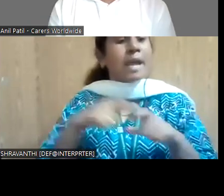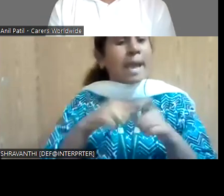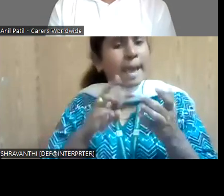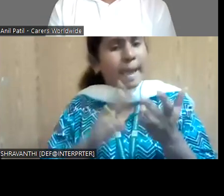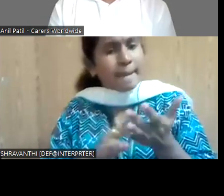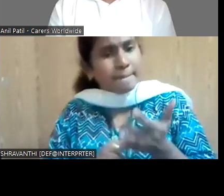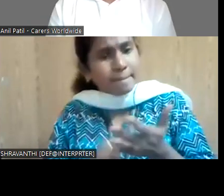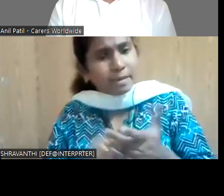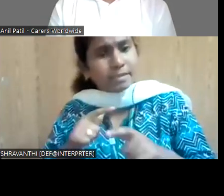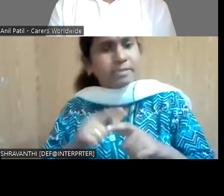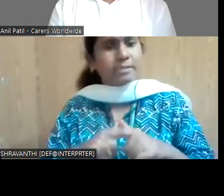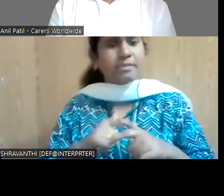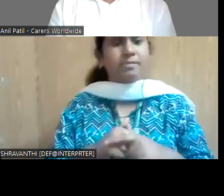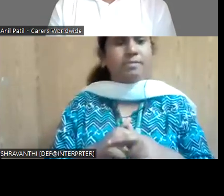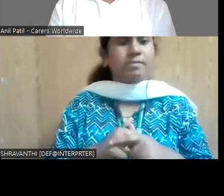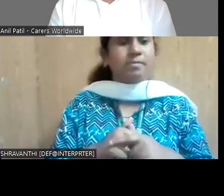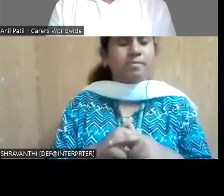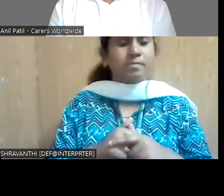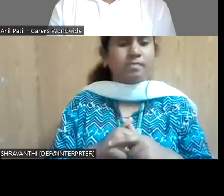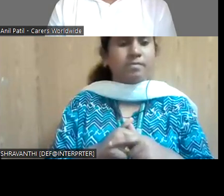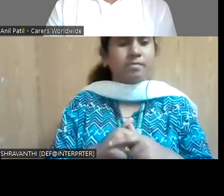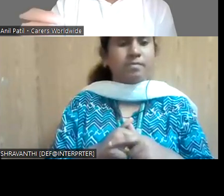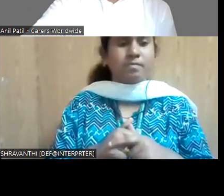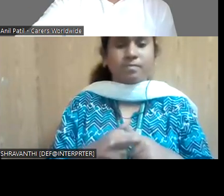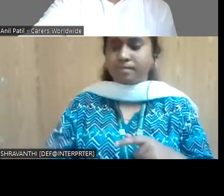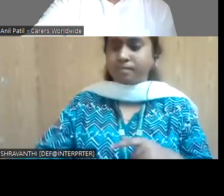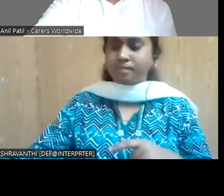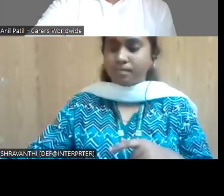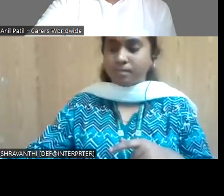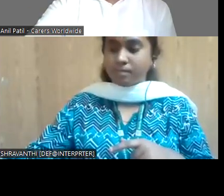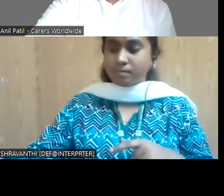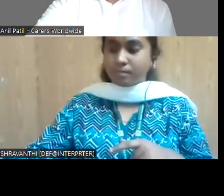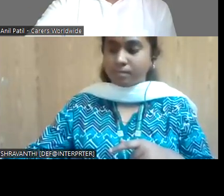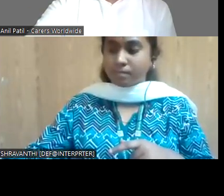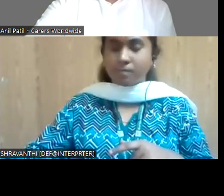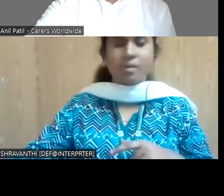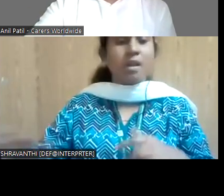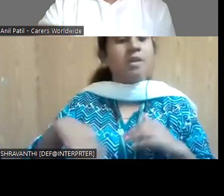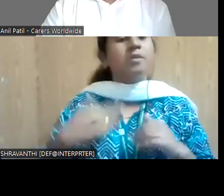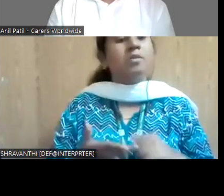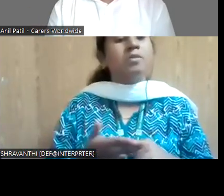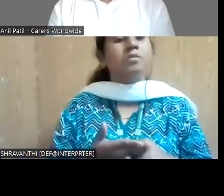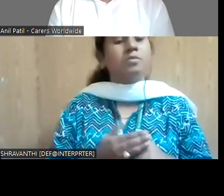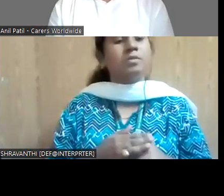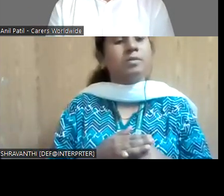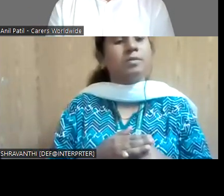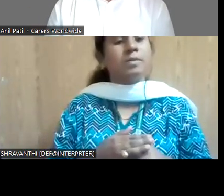their loved one there and attend to the emergency, whatever it is. And also about